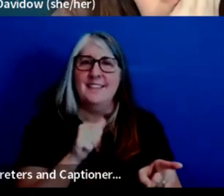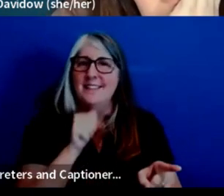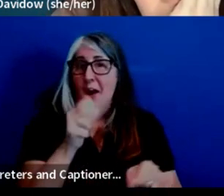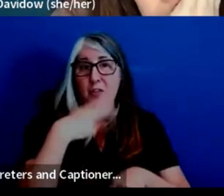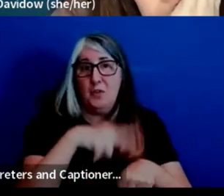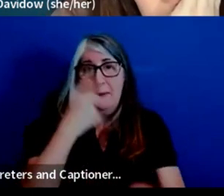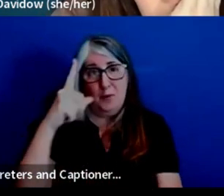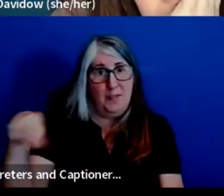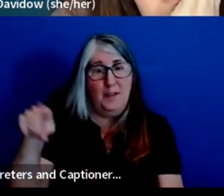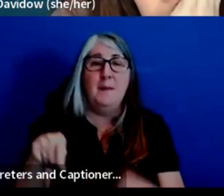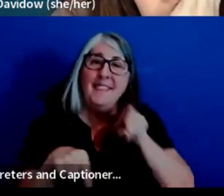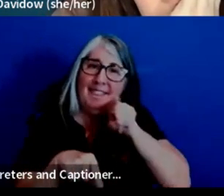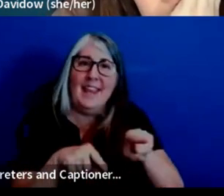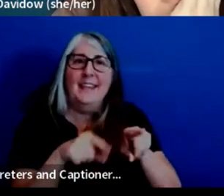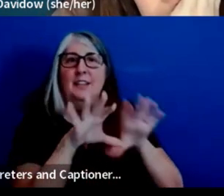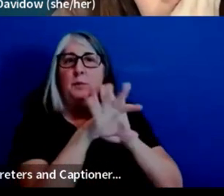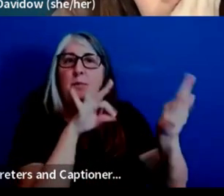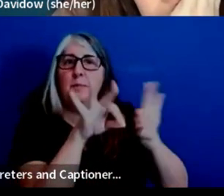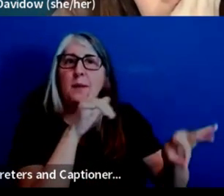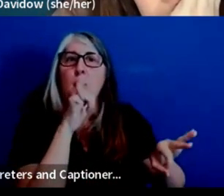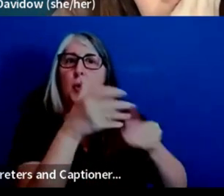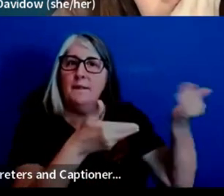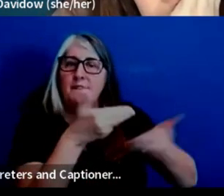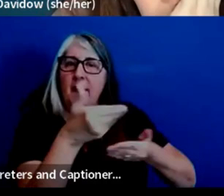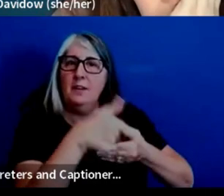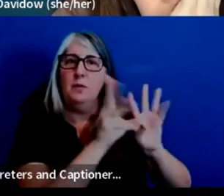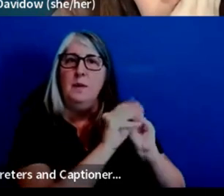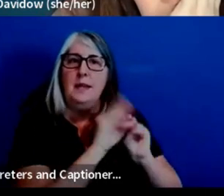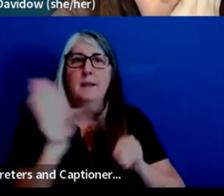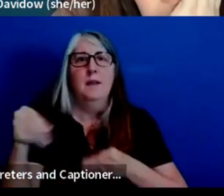person really wanted there for a meeting, having the providers not